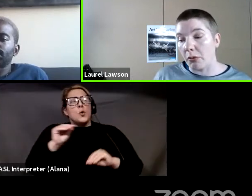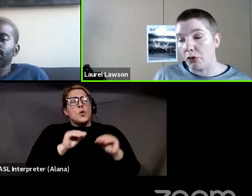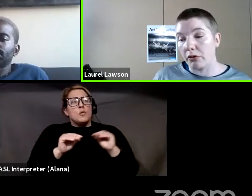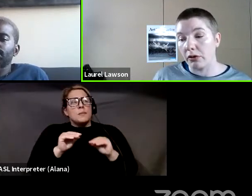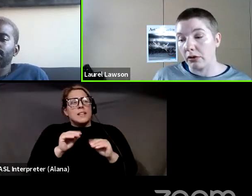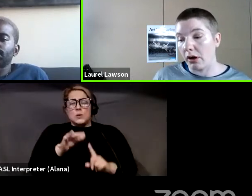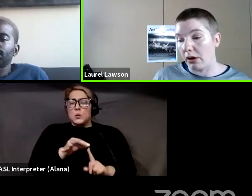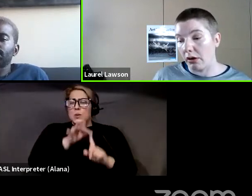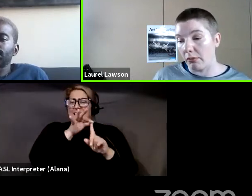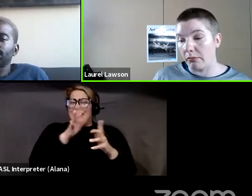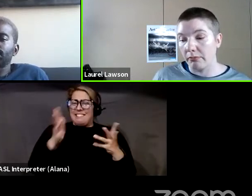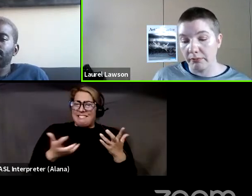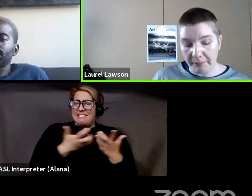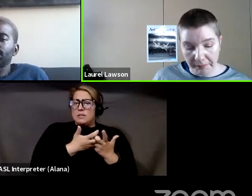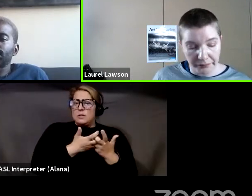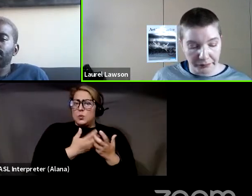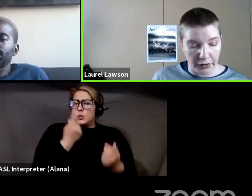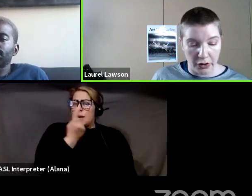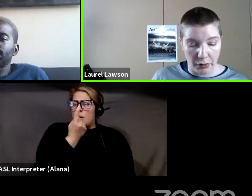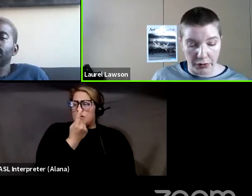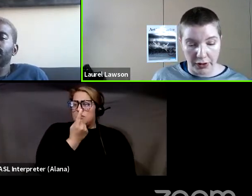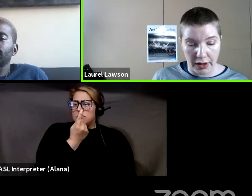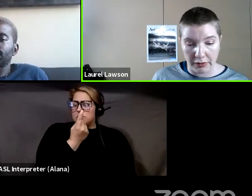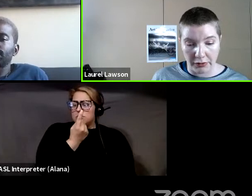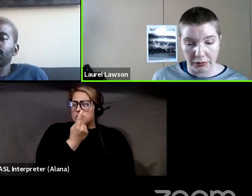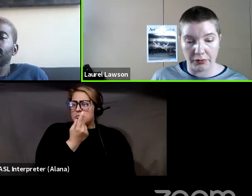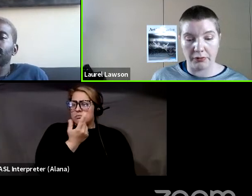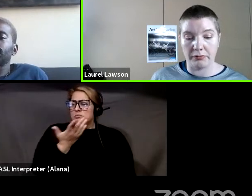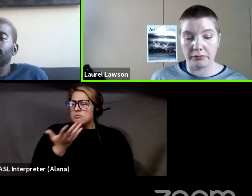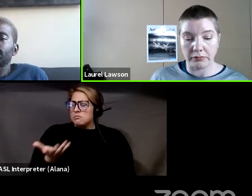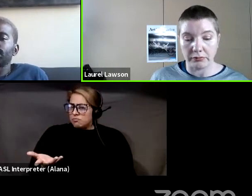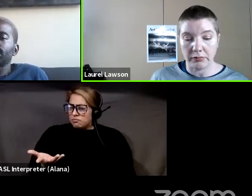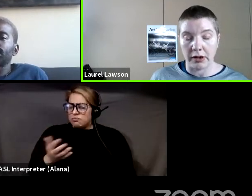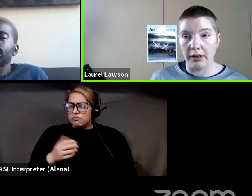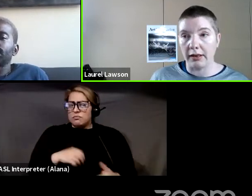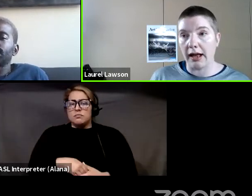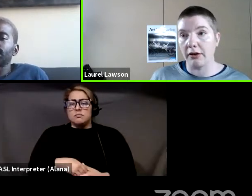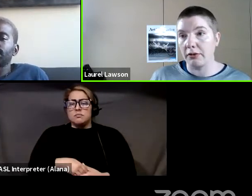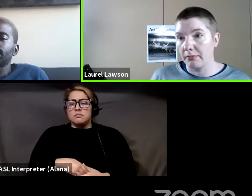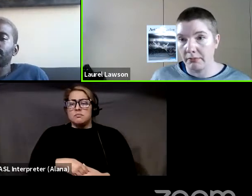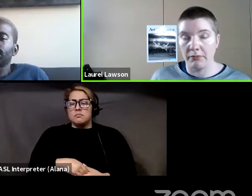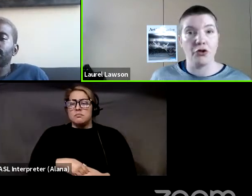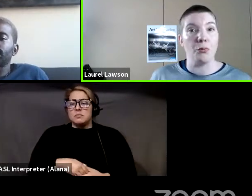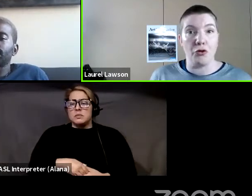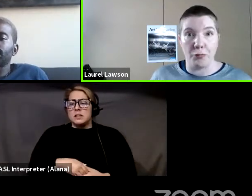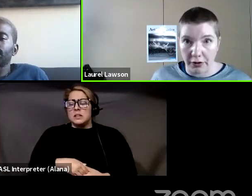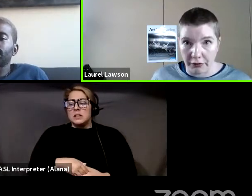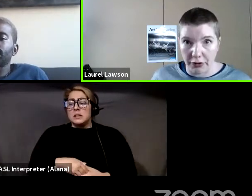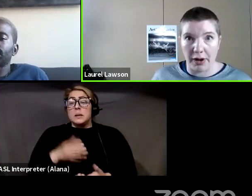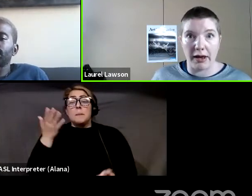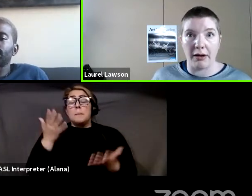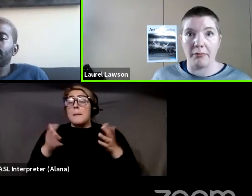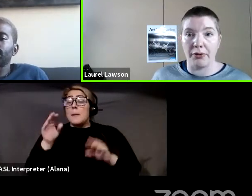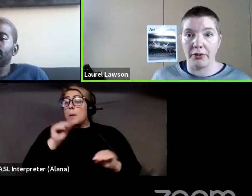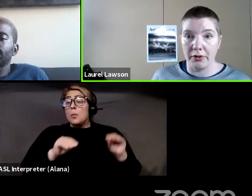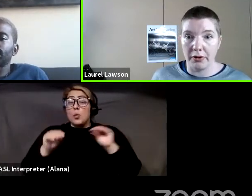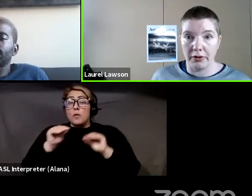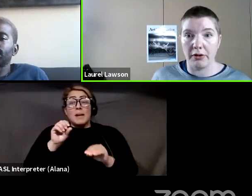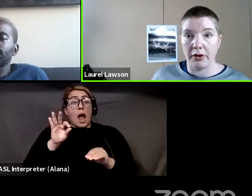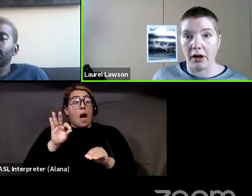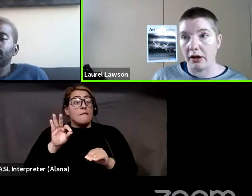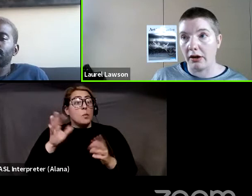to someone, you know, whether that's like the movement of the ramp